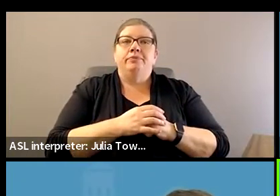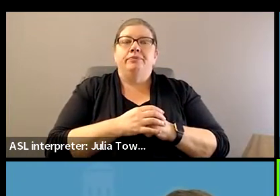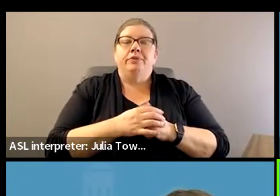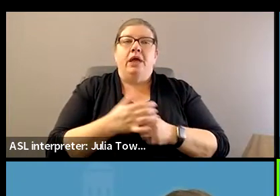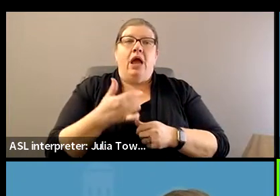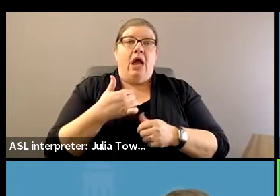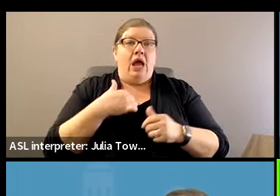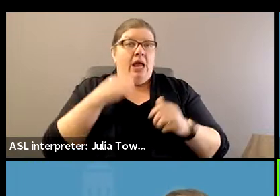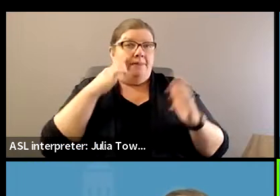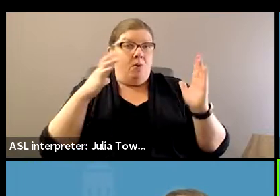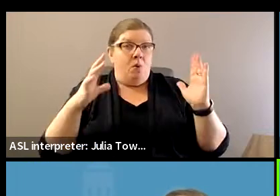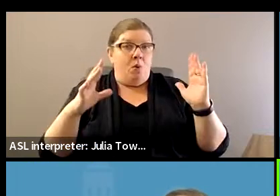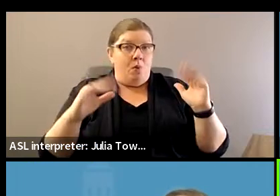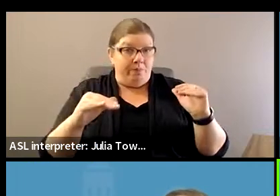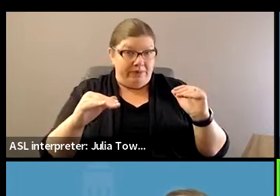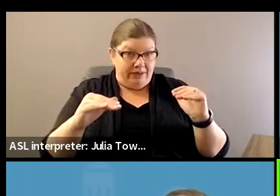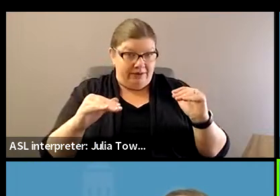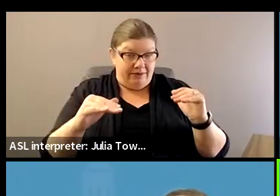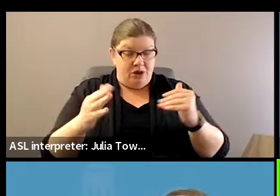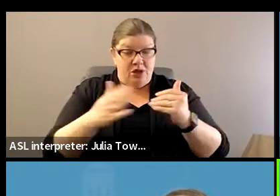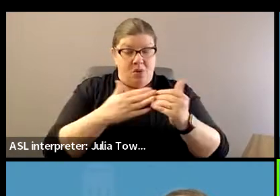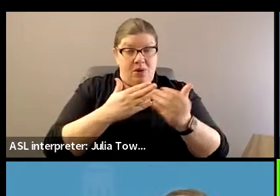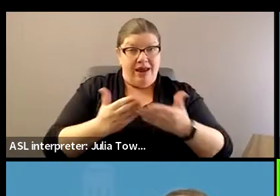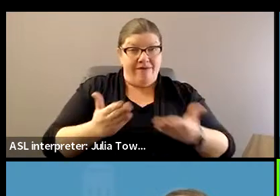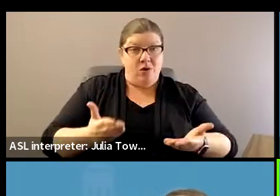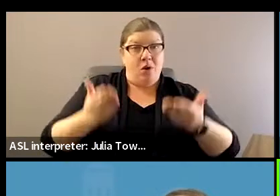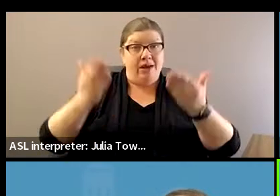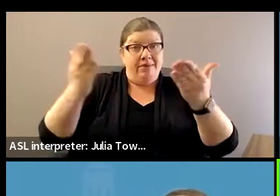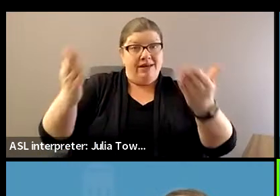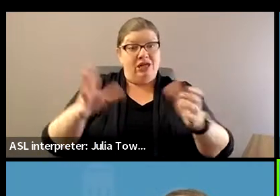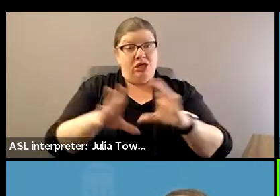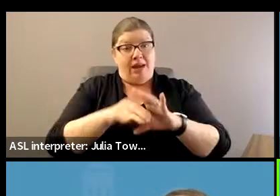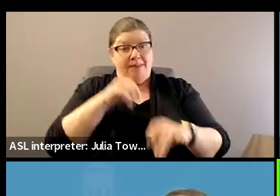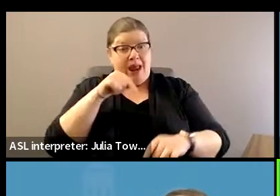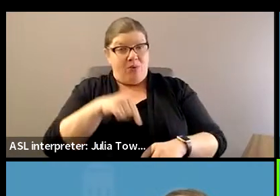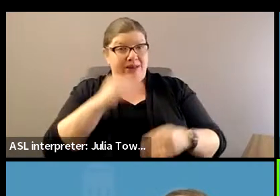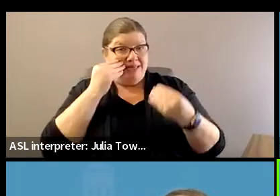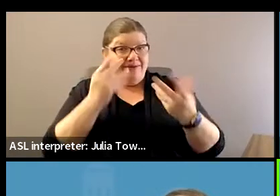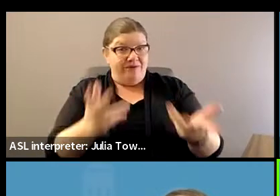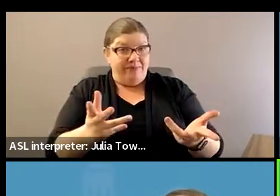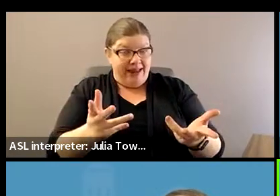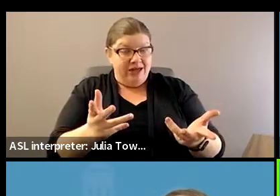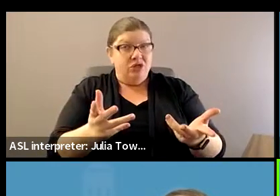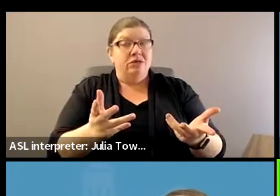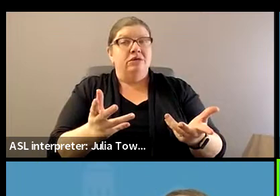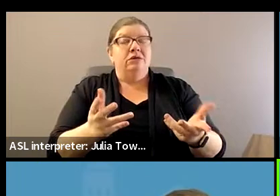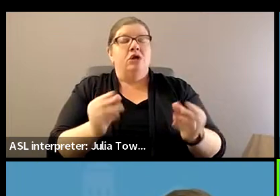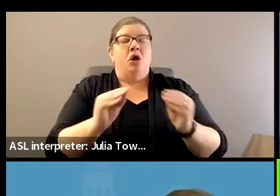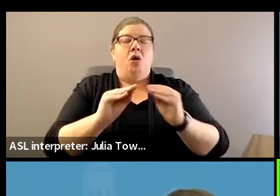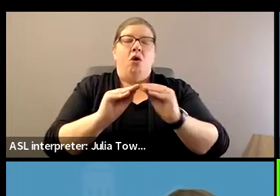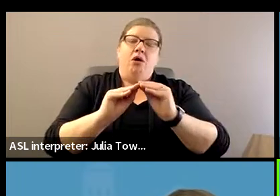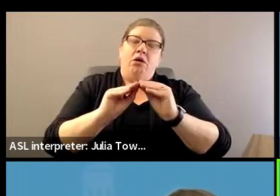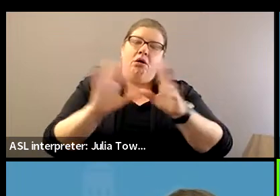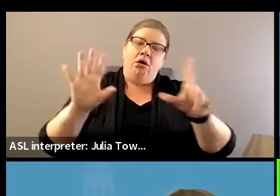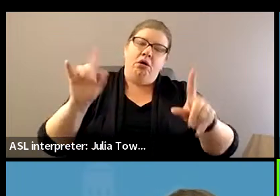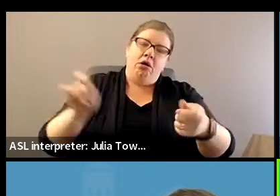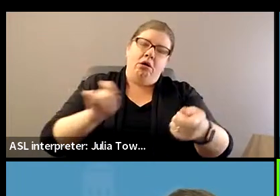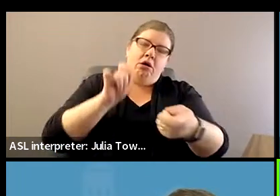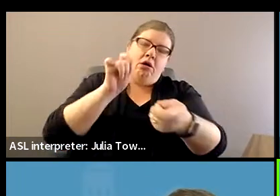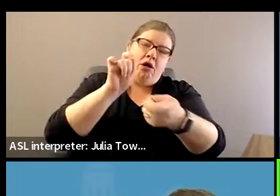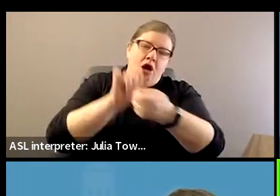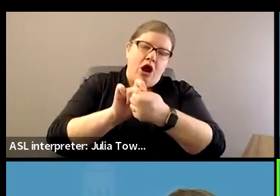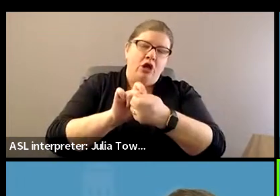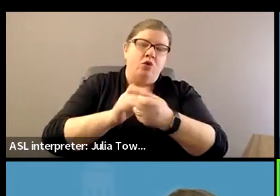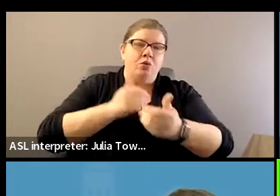I'm hoping that whatever recommendations come out of this information are concrete